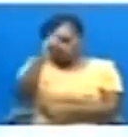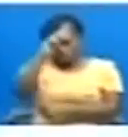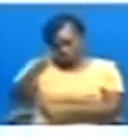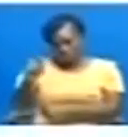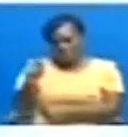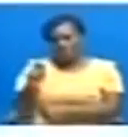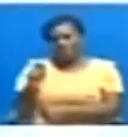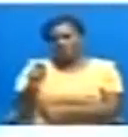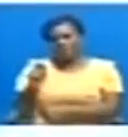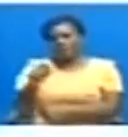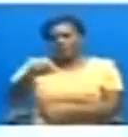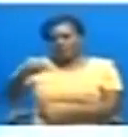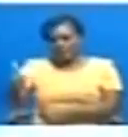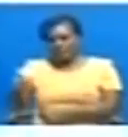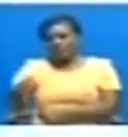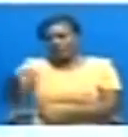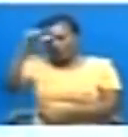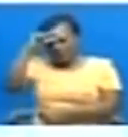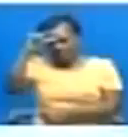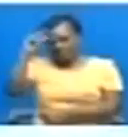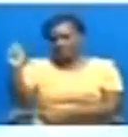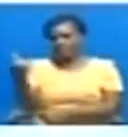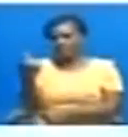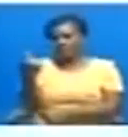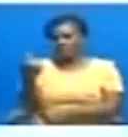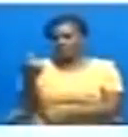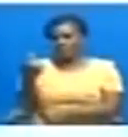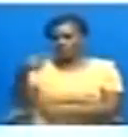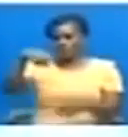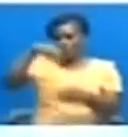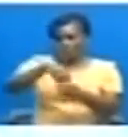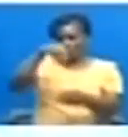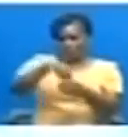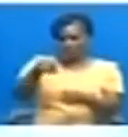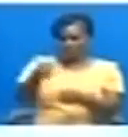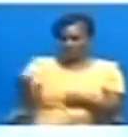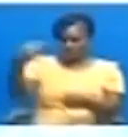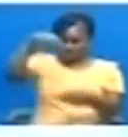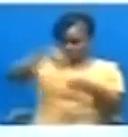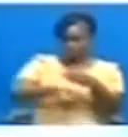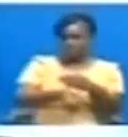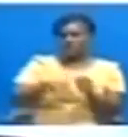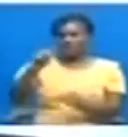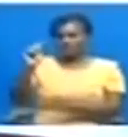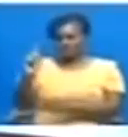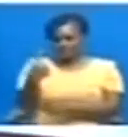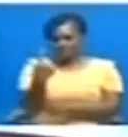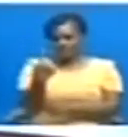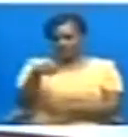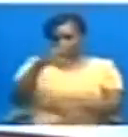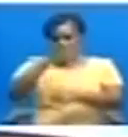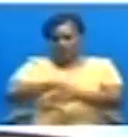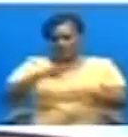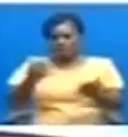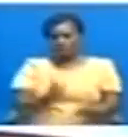obey. Homes Com says, government of Kenya walichimba kisima, sasa itawabidi kuingia wenyewe kwanza kisha watafute mbinu